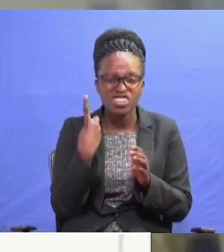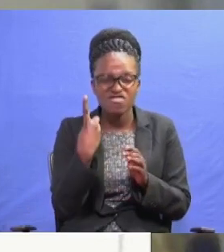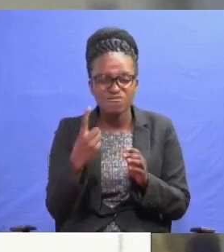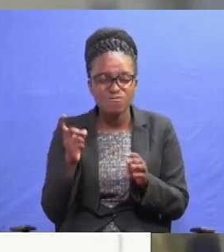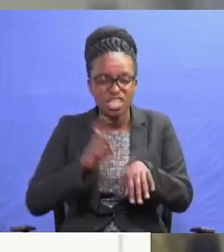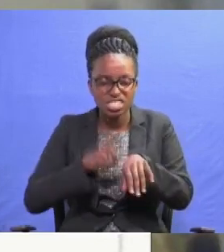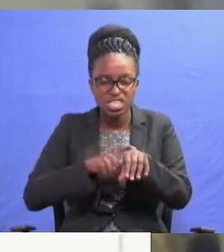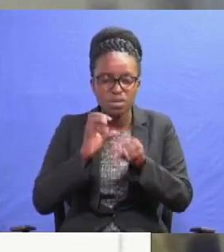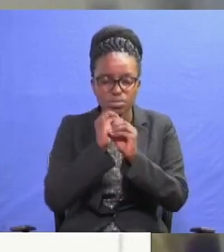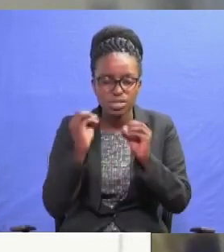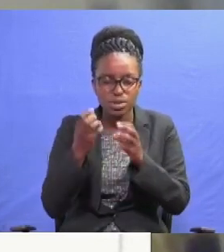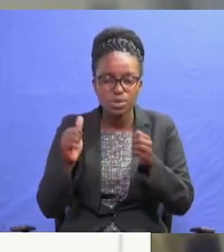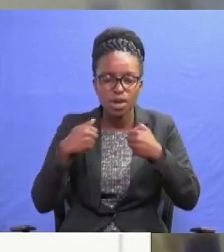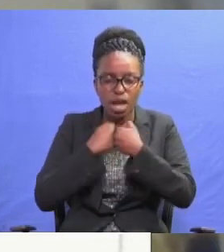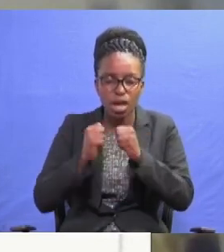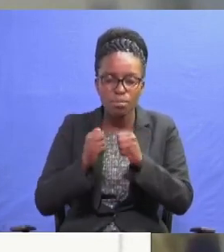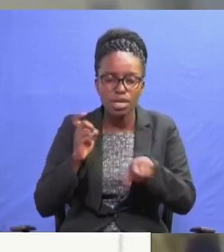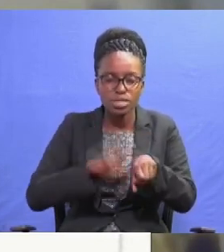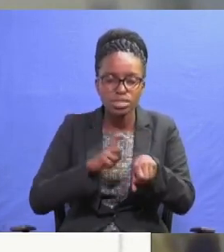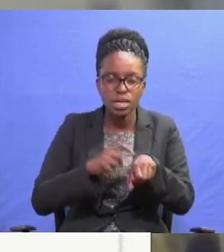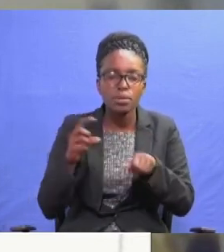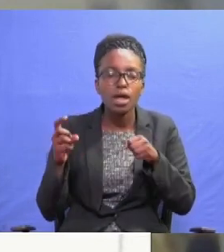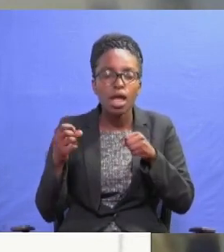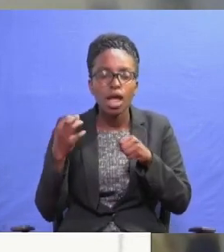had a near similar magnitude in 1997,